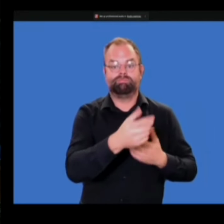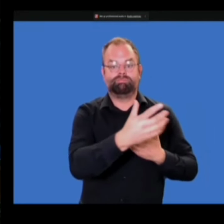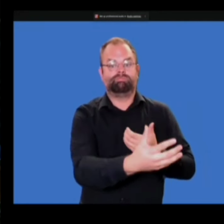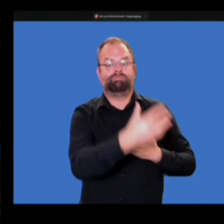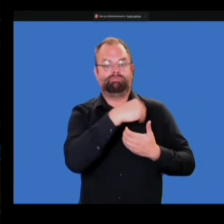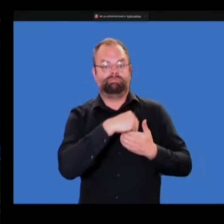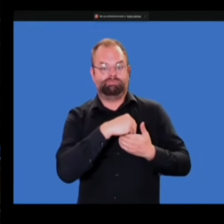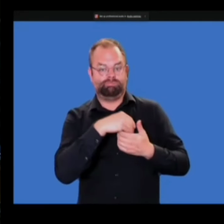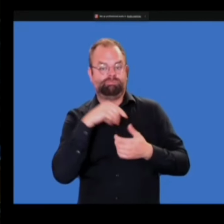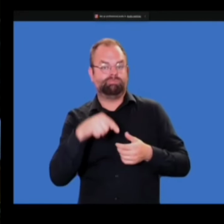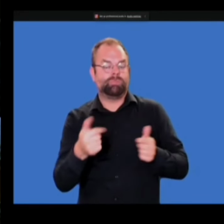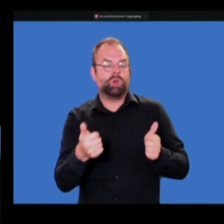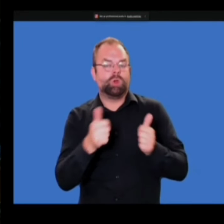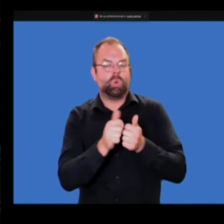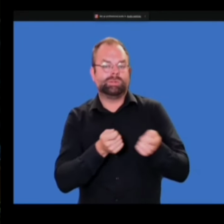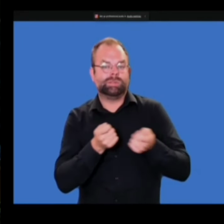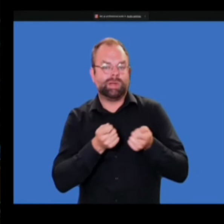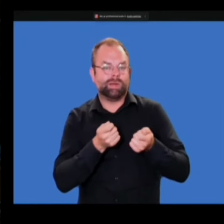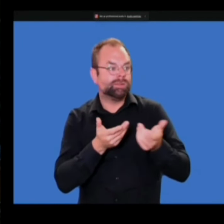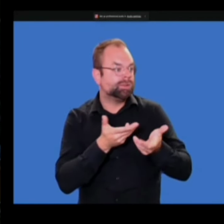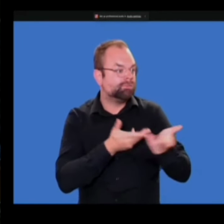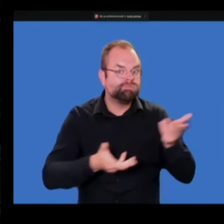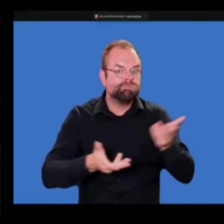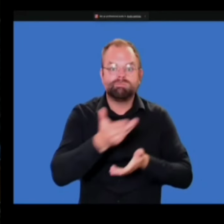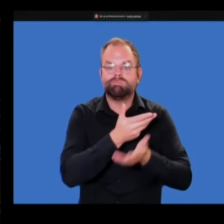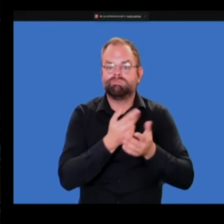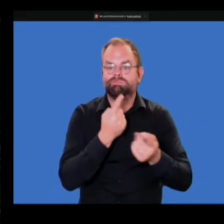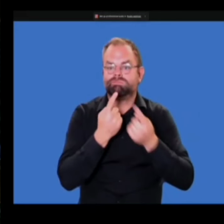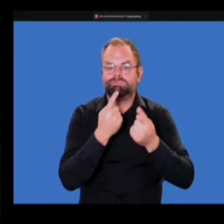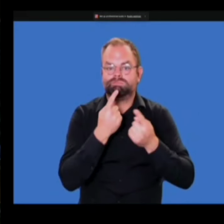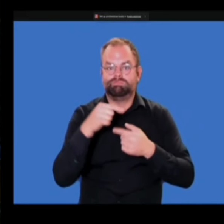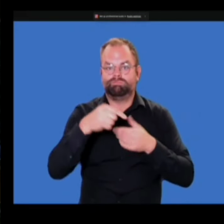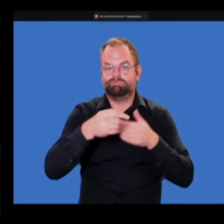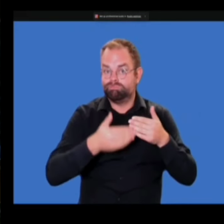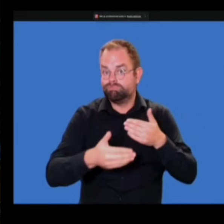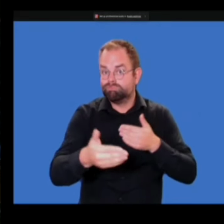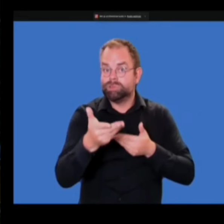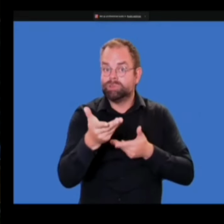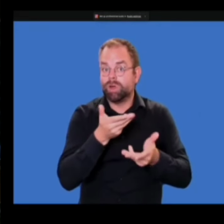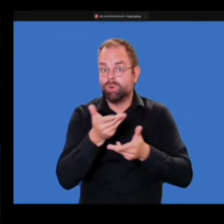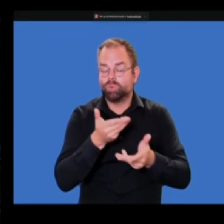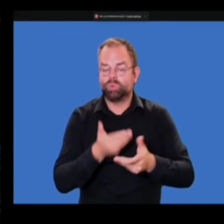Peacebuilding Affairs, will deliver closing remarks.